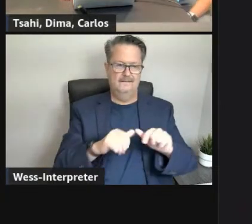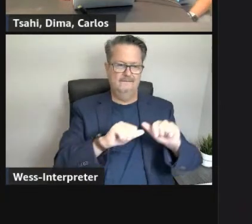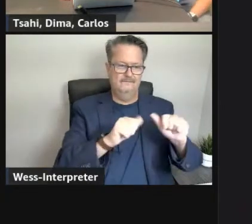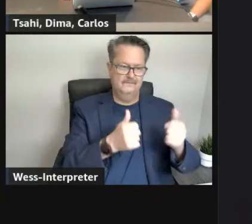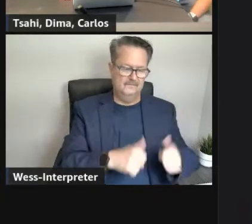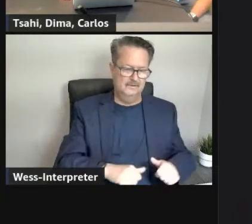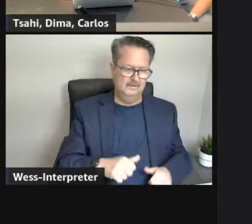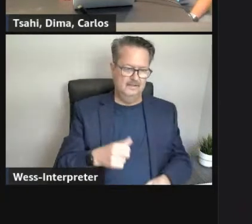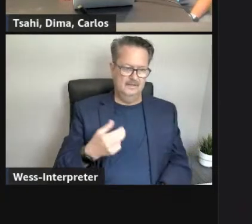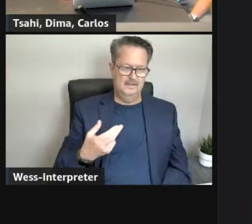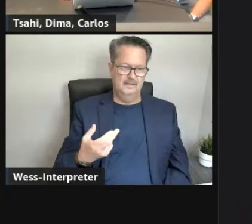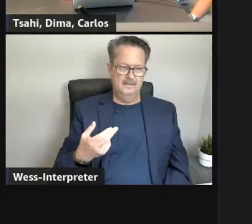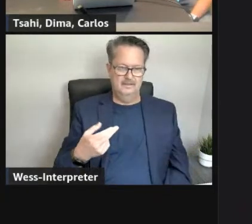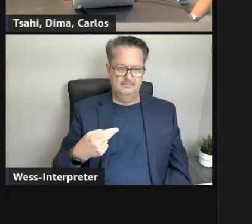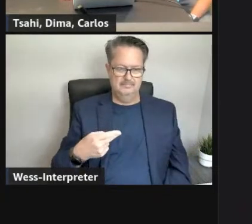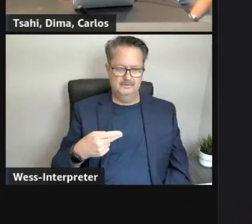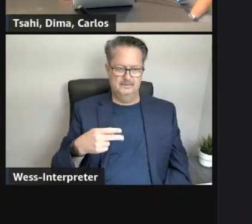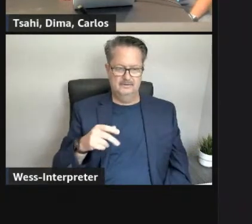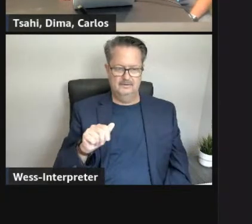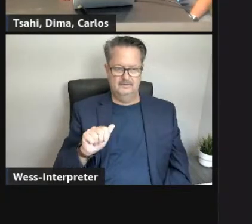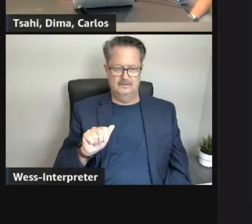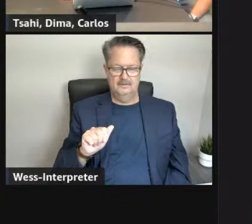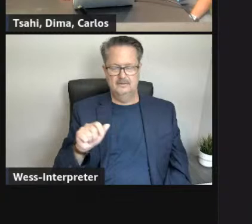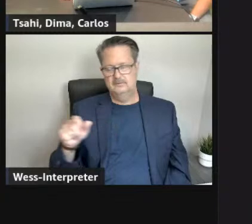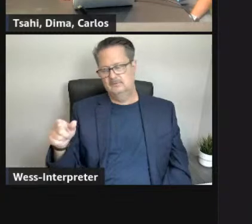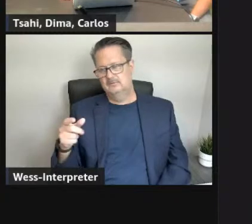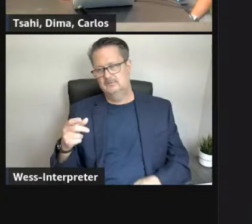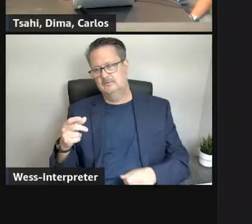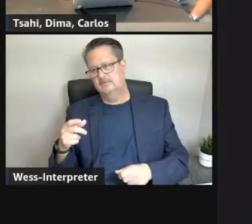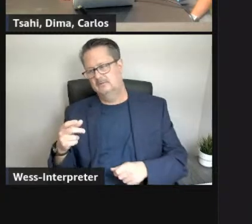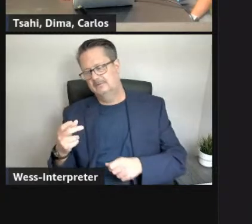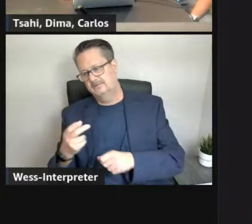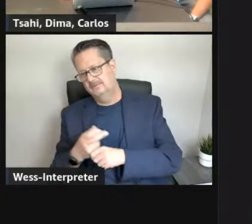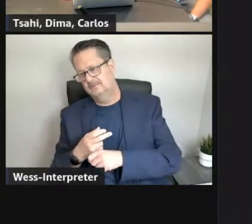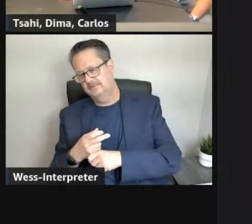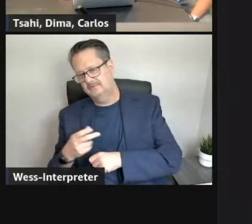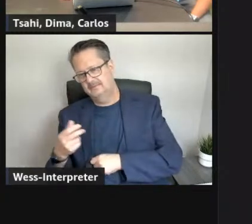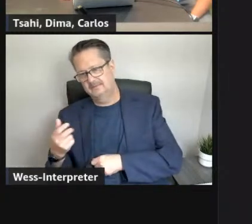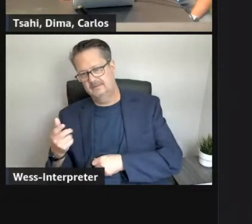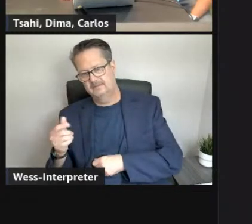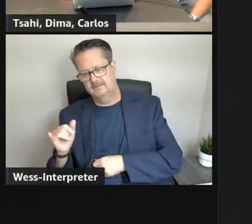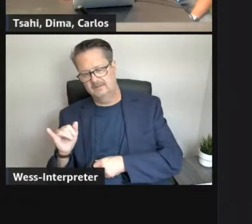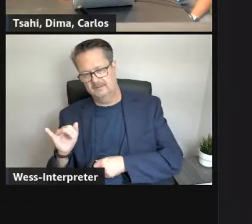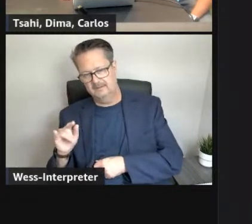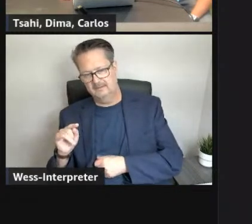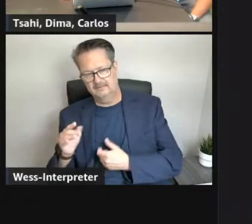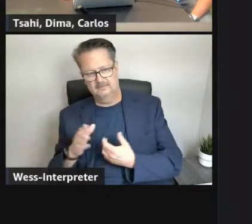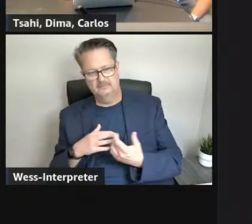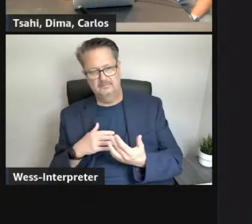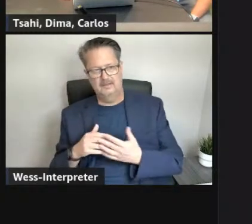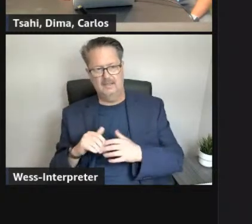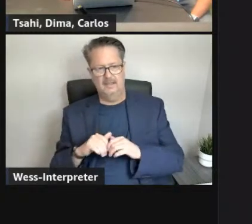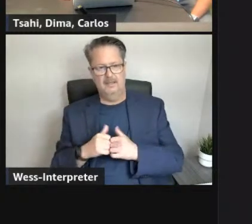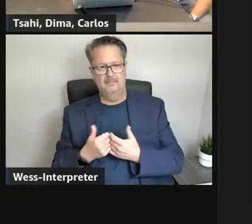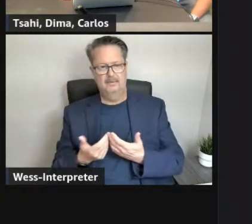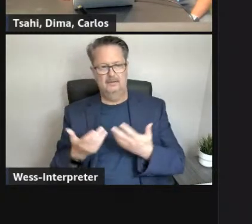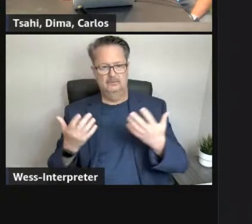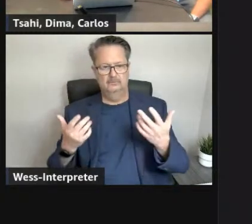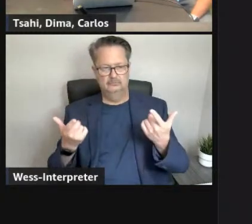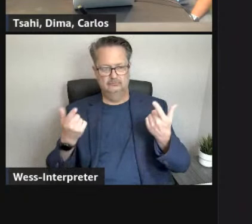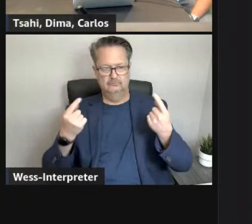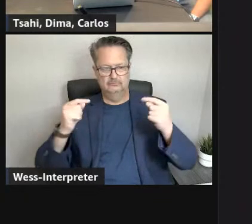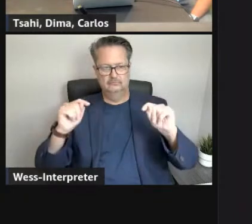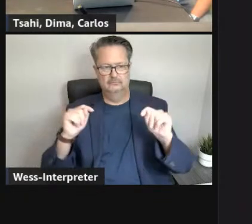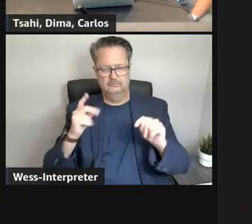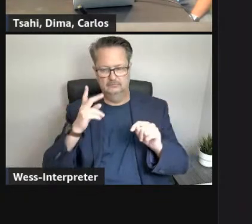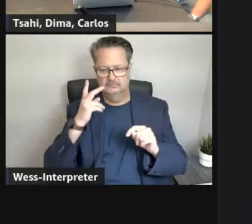HPA. Actually, you're instructed to use kubectl, but no matter how much you try, you see that because